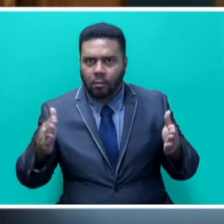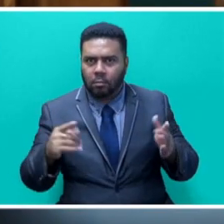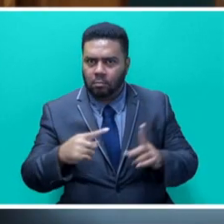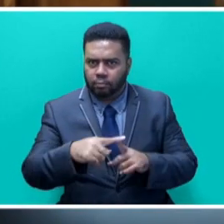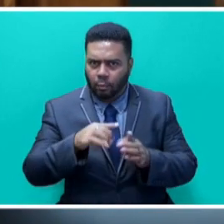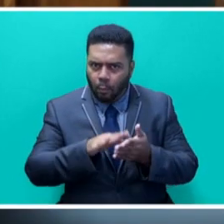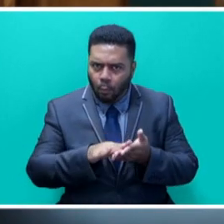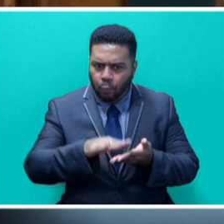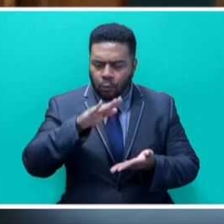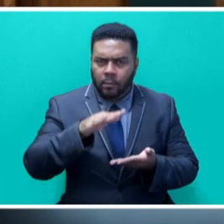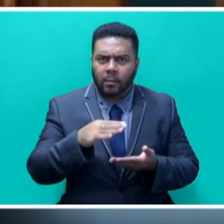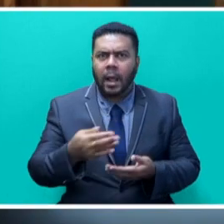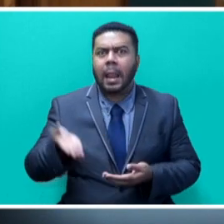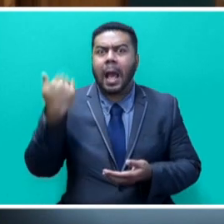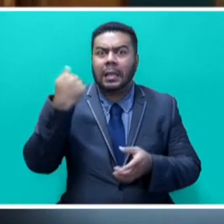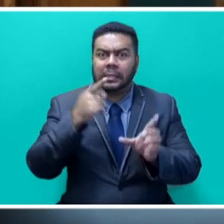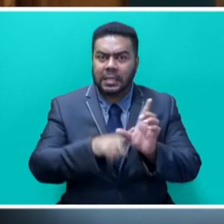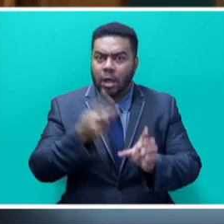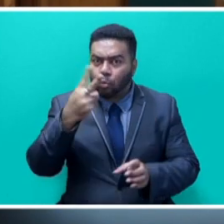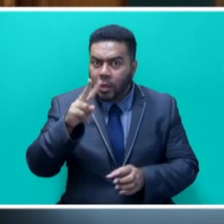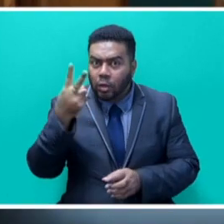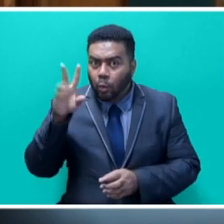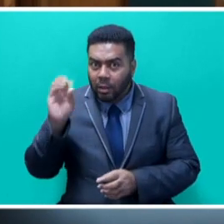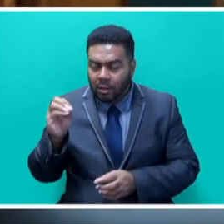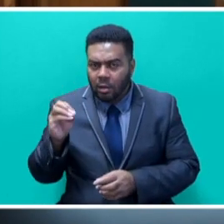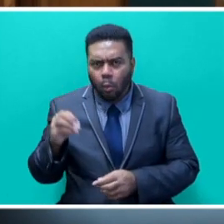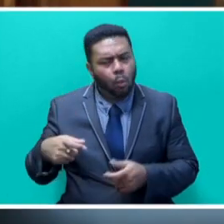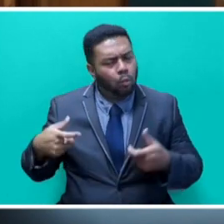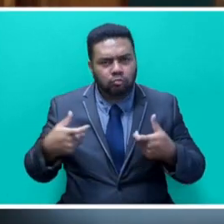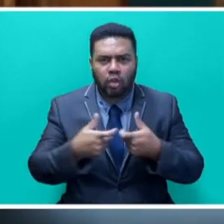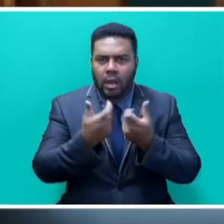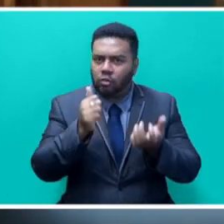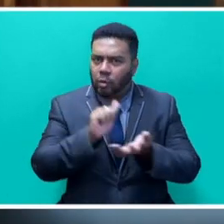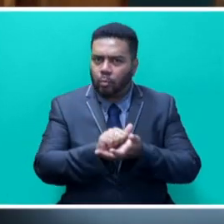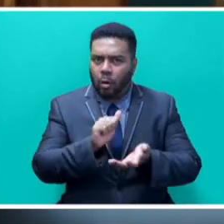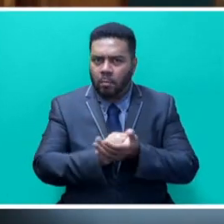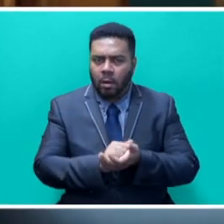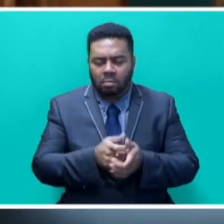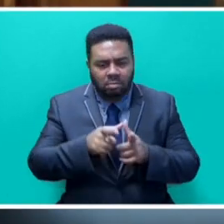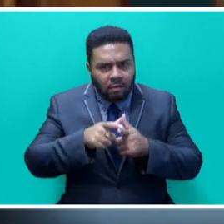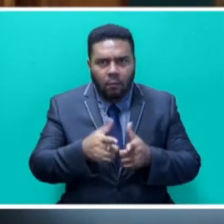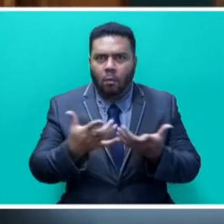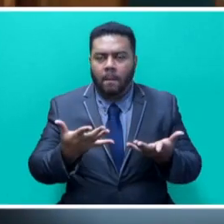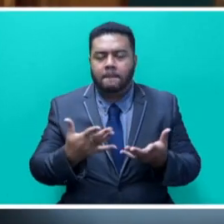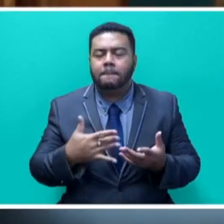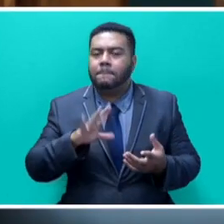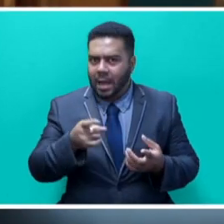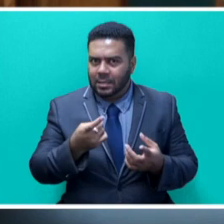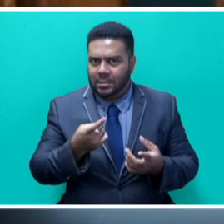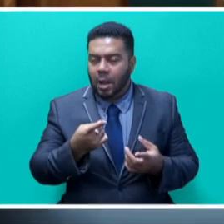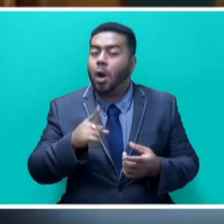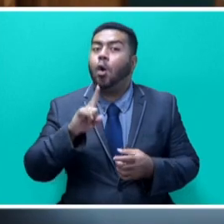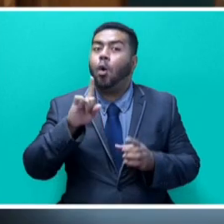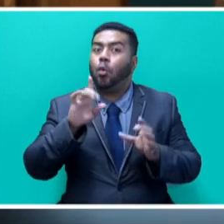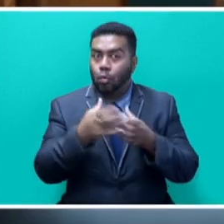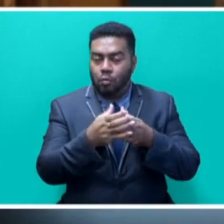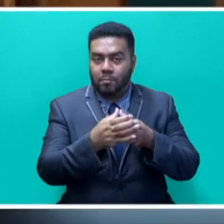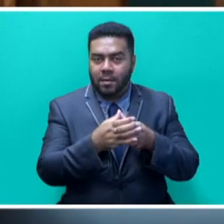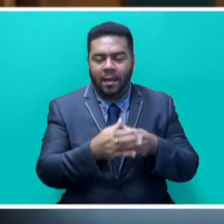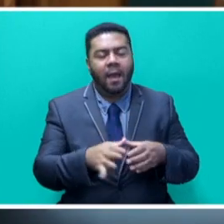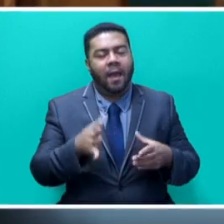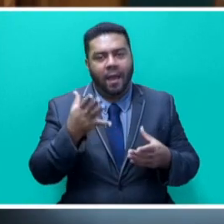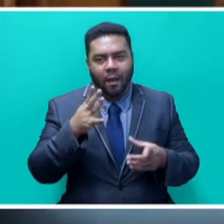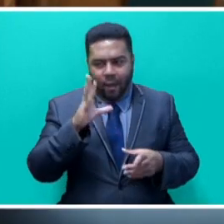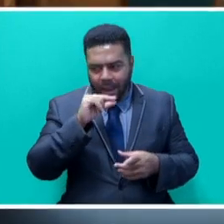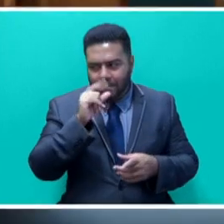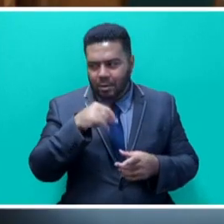2020 was a very challenging year due to COVID-19, the group realigned its strategies and delivered a record profit